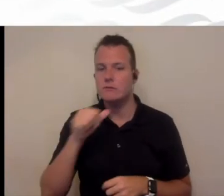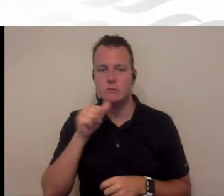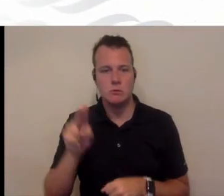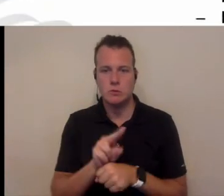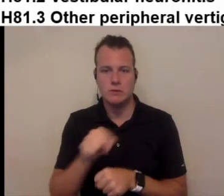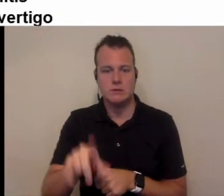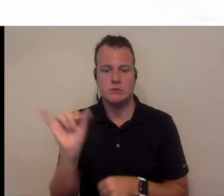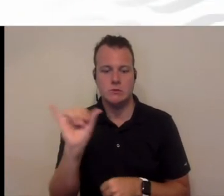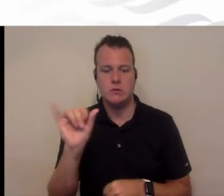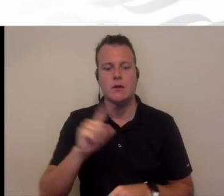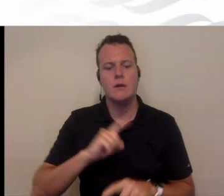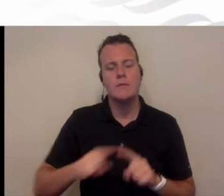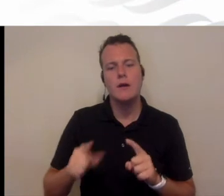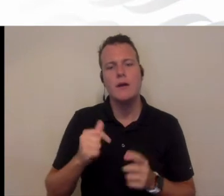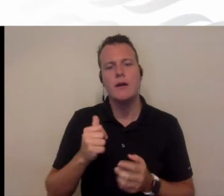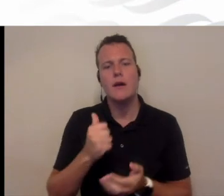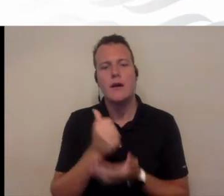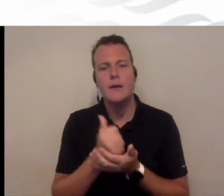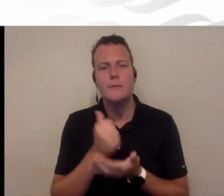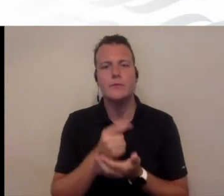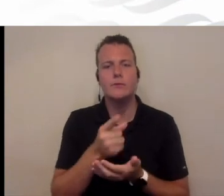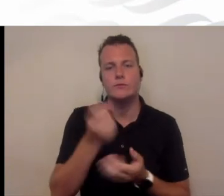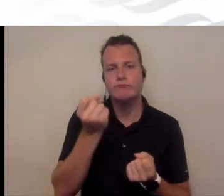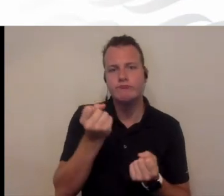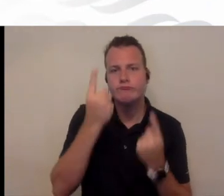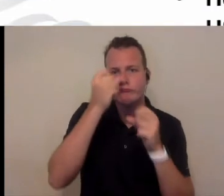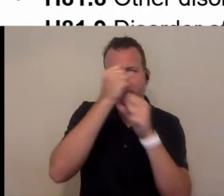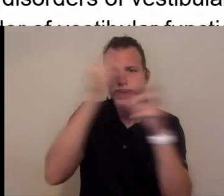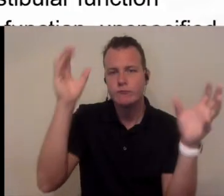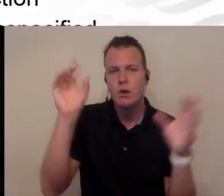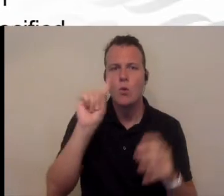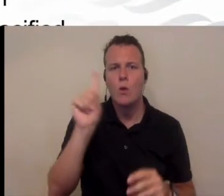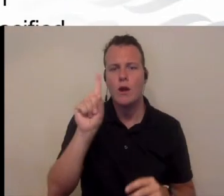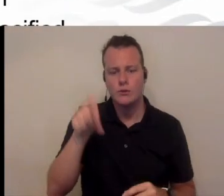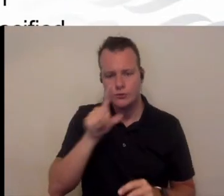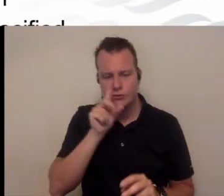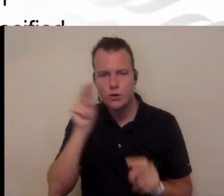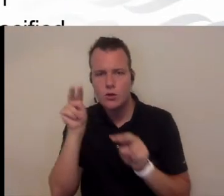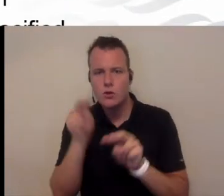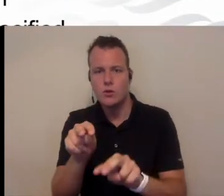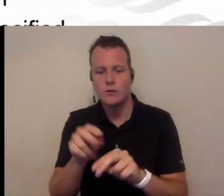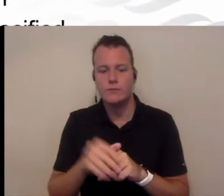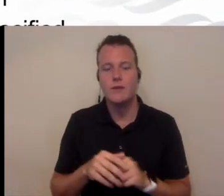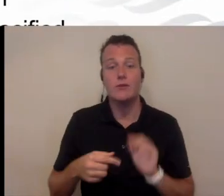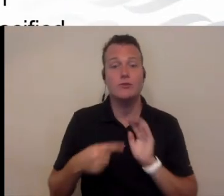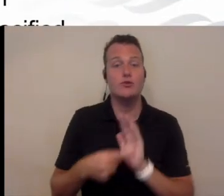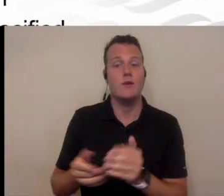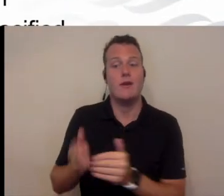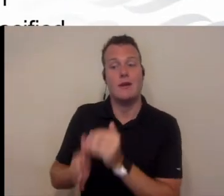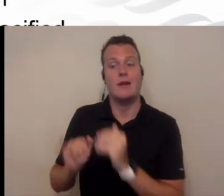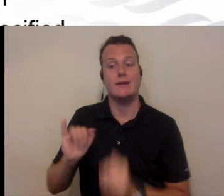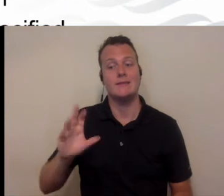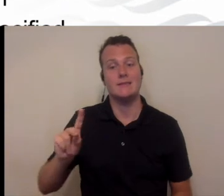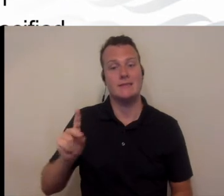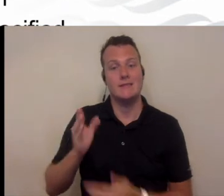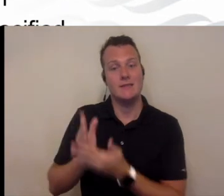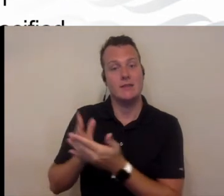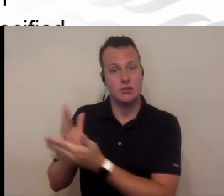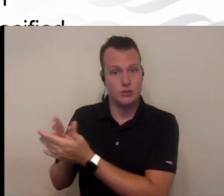this is just a way to kind of give you an idea of where you should look. And I'm going to show you at the end of the ICD